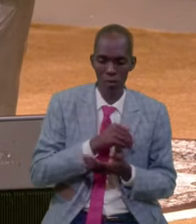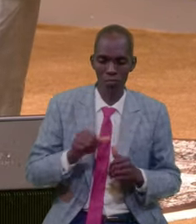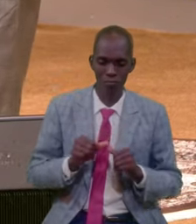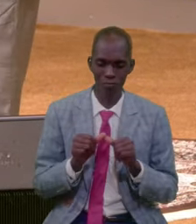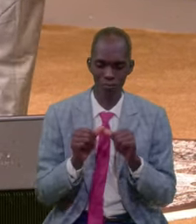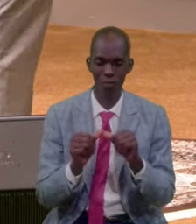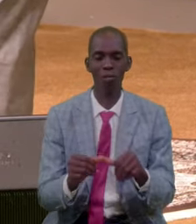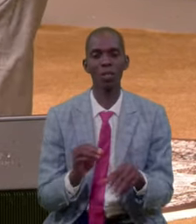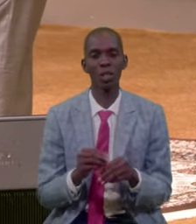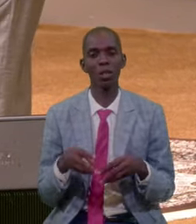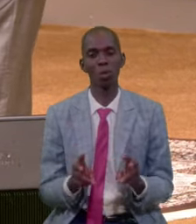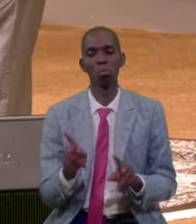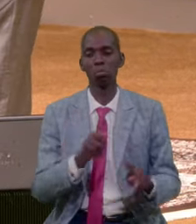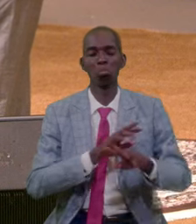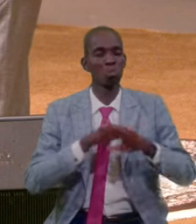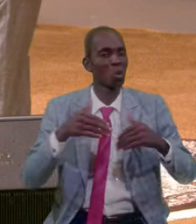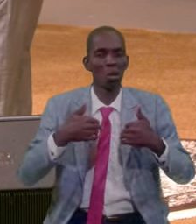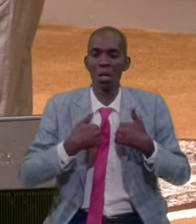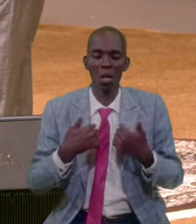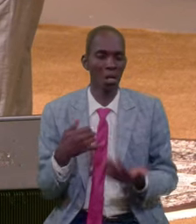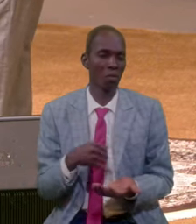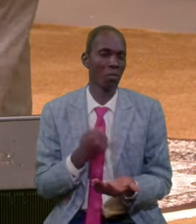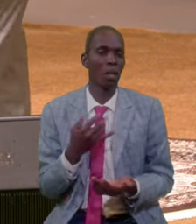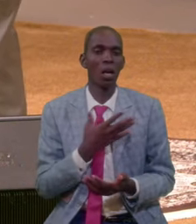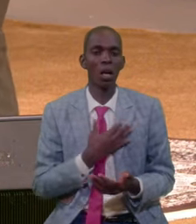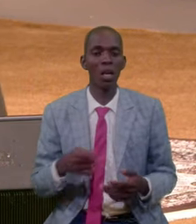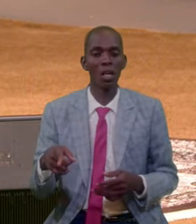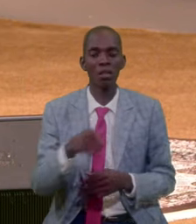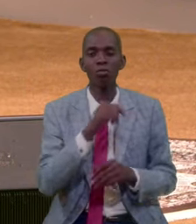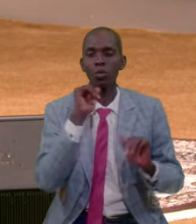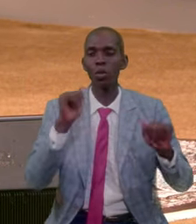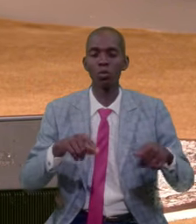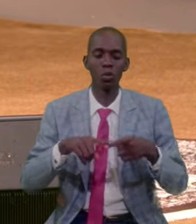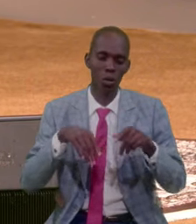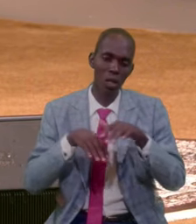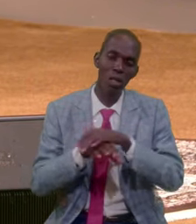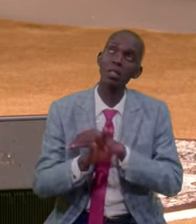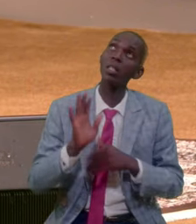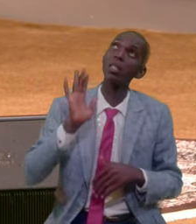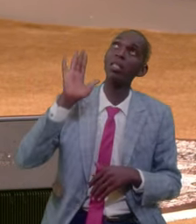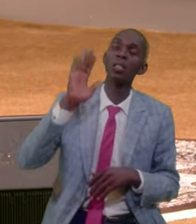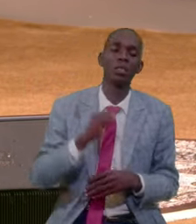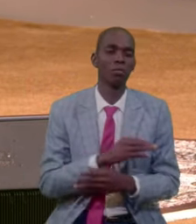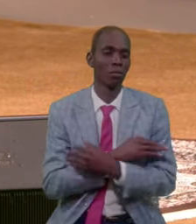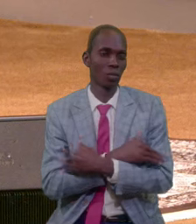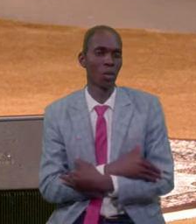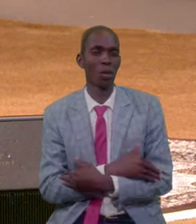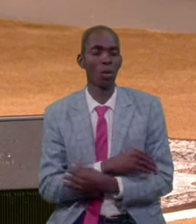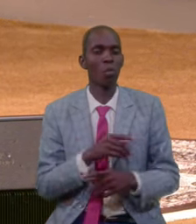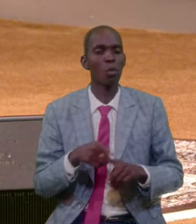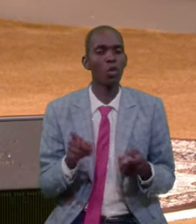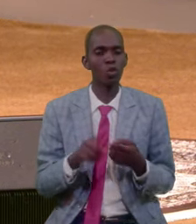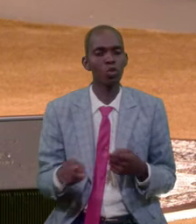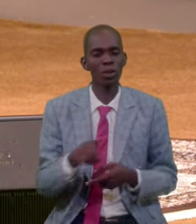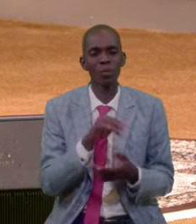that, and so they could not enter into his rest. But to them that believed not, they believed